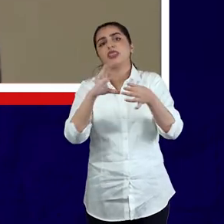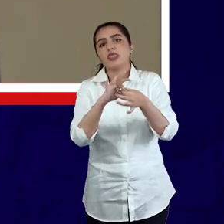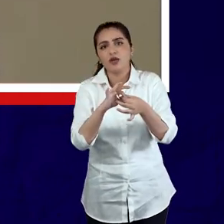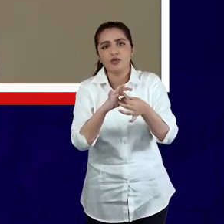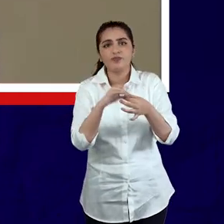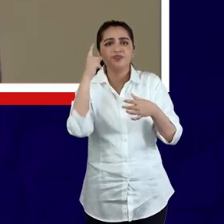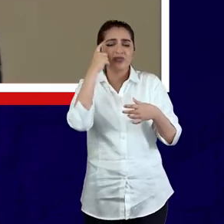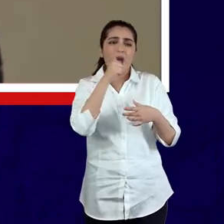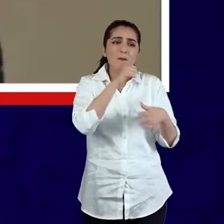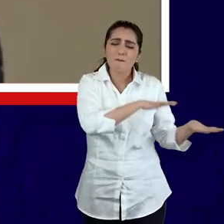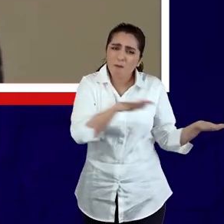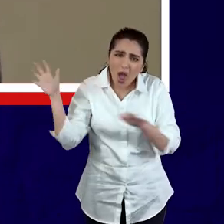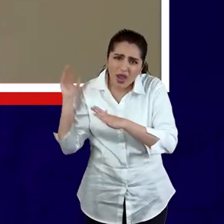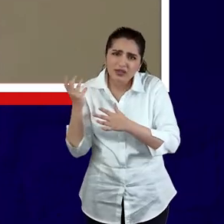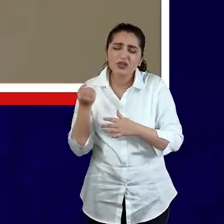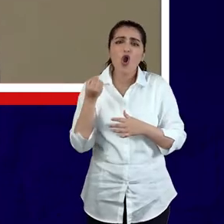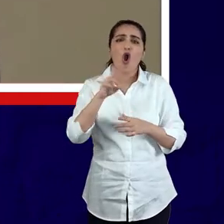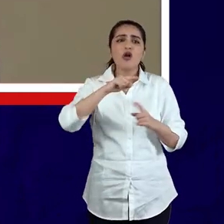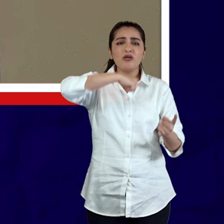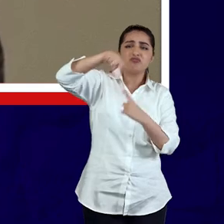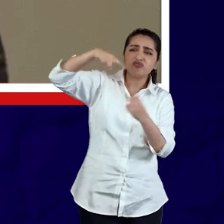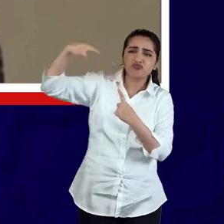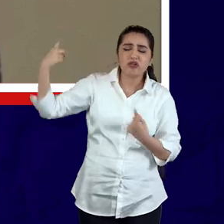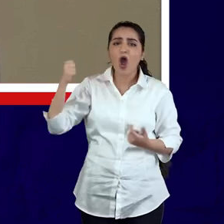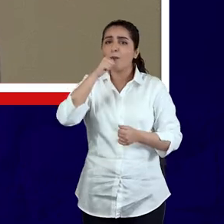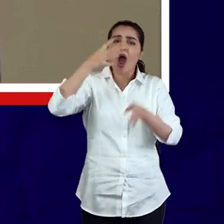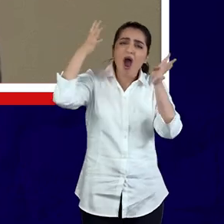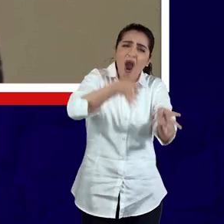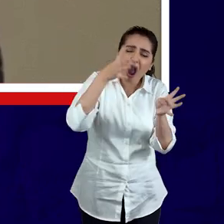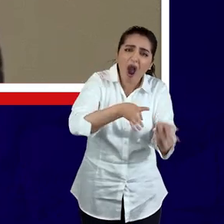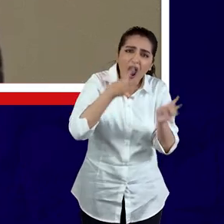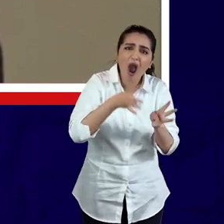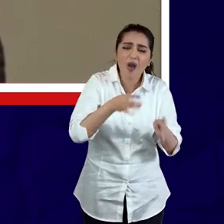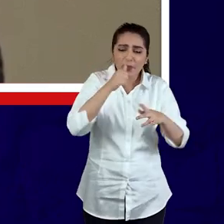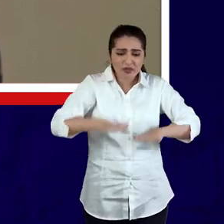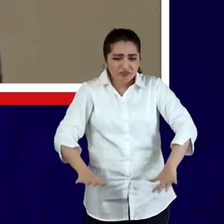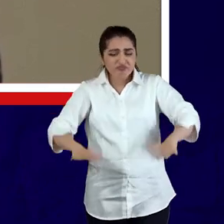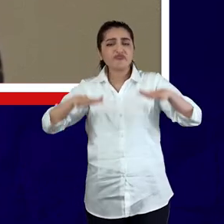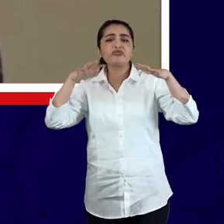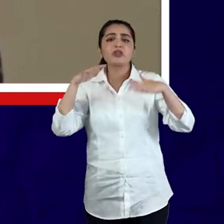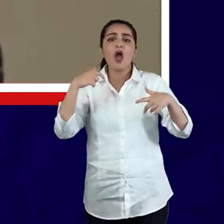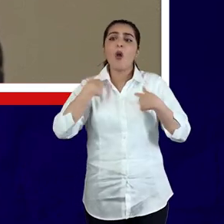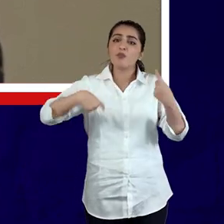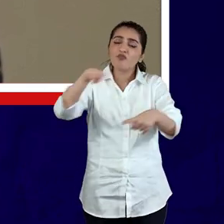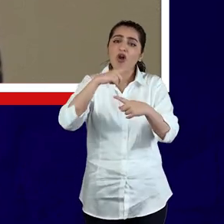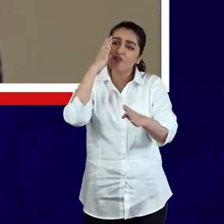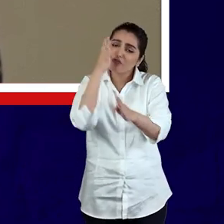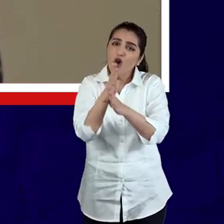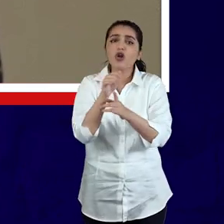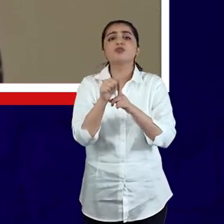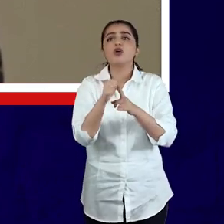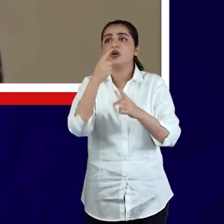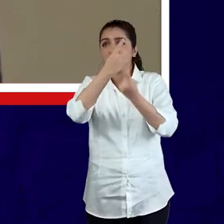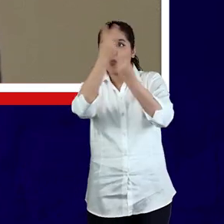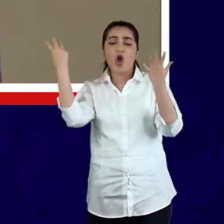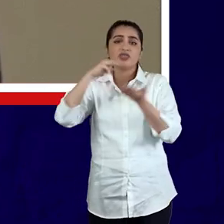either rising sea levels or floods or storms or something like that. So, you know, it's just that we need to really, most